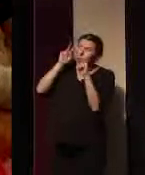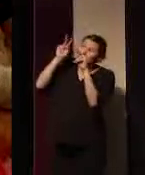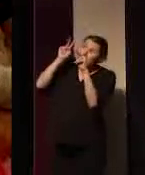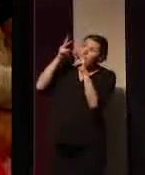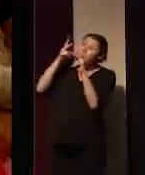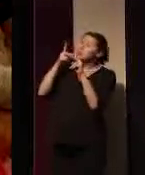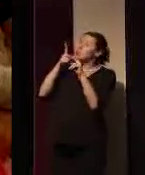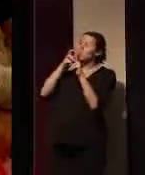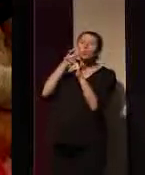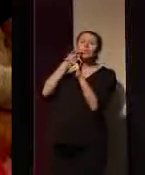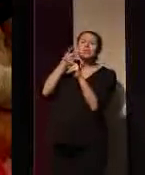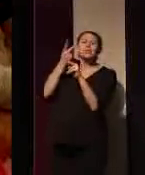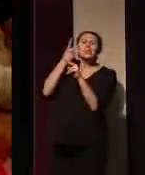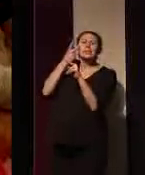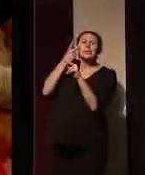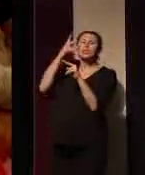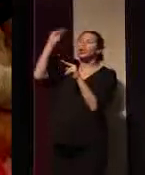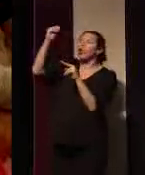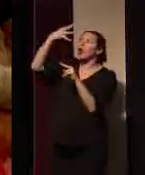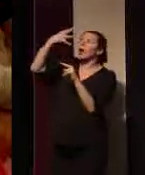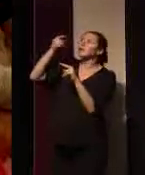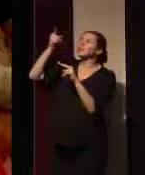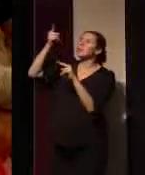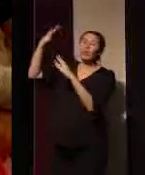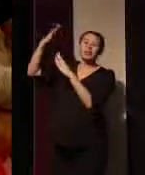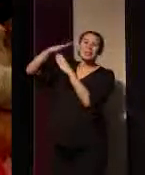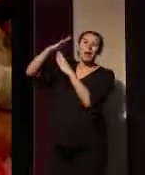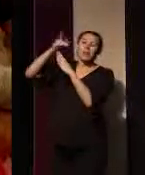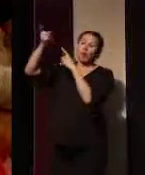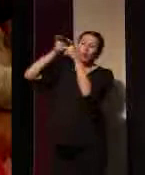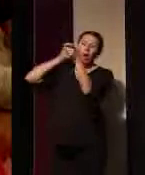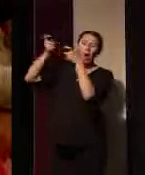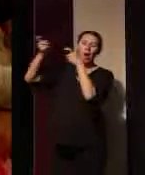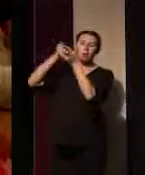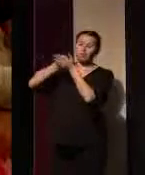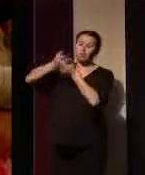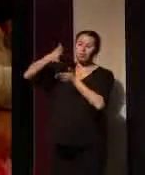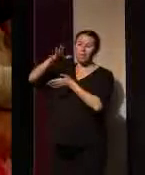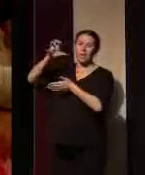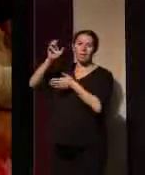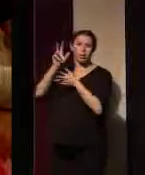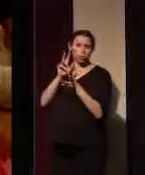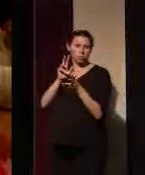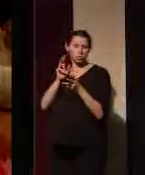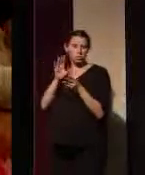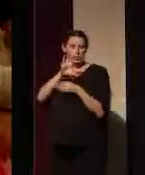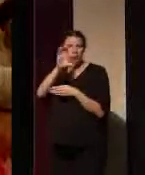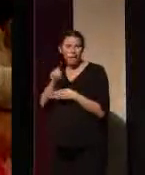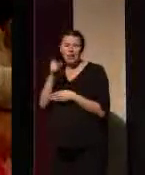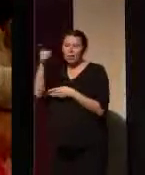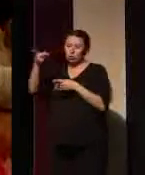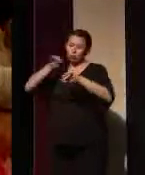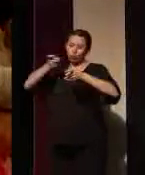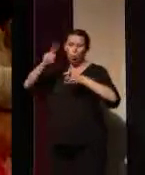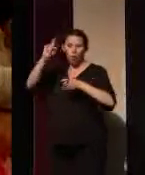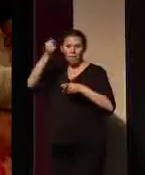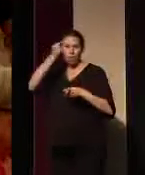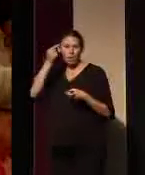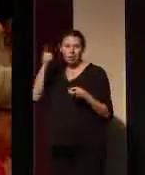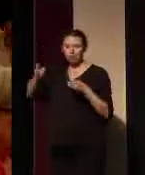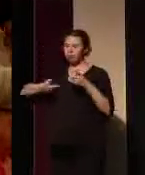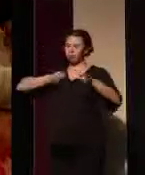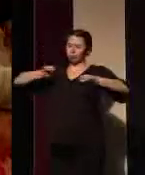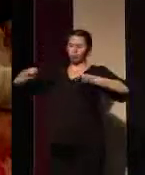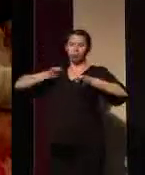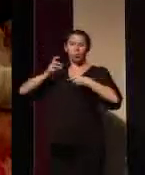Mm. They're on the top. They're running the Fortune 500 companies. They're in control of government by and large, and they're running the world. This